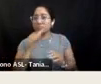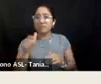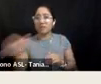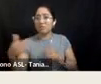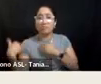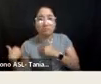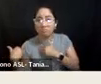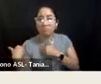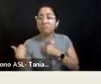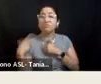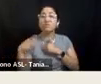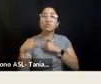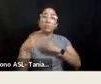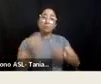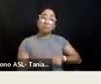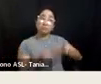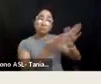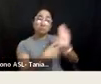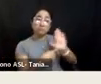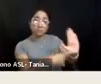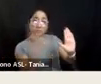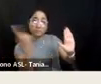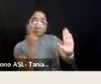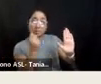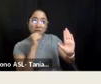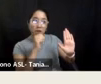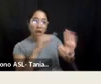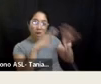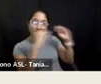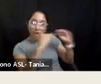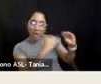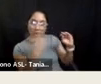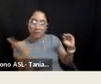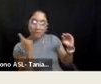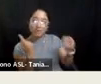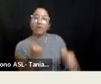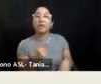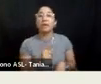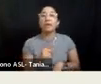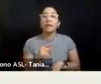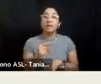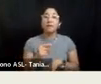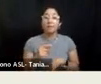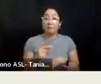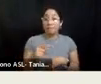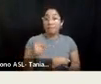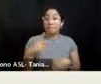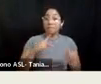dictate. And that is something that's really, really important. And so when people started asking me that, I've stopped saying, I don't know what they're gonna walk away